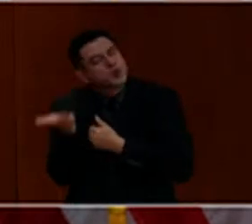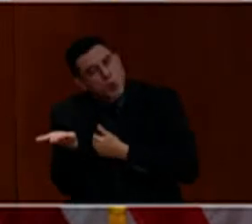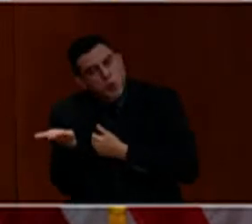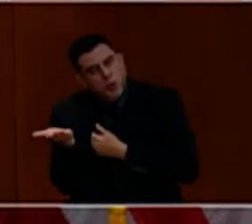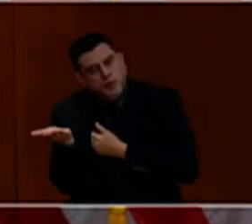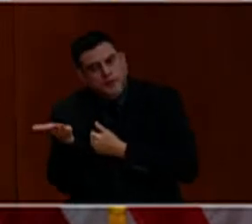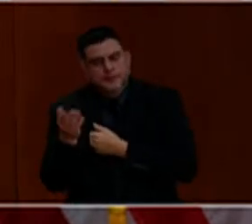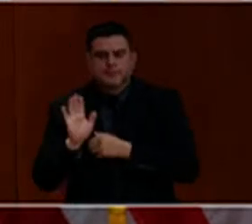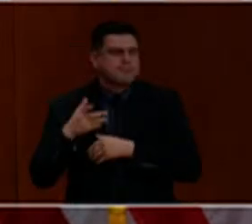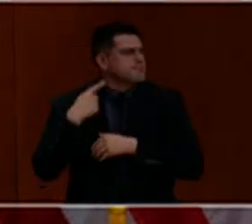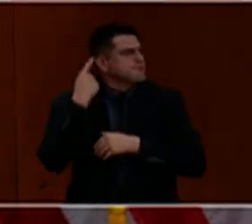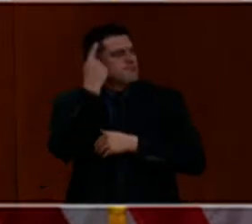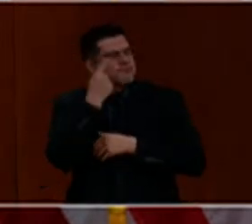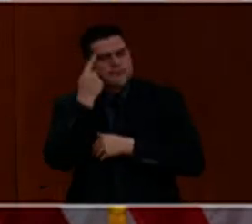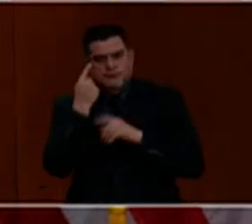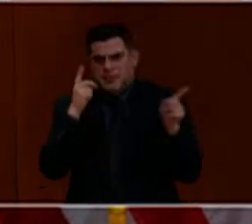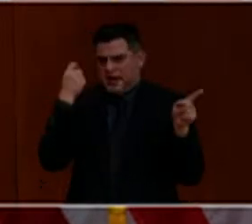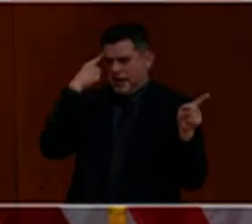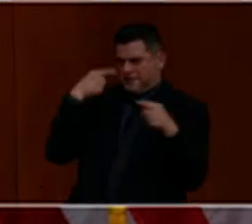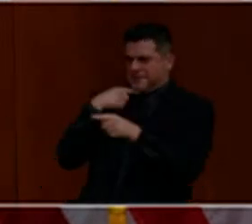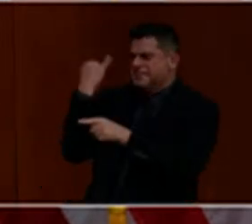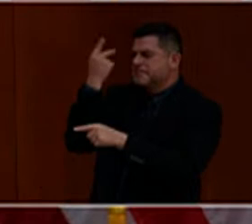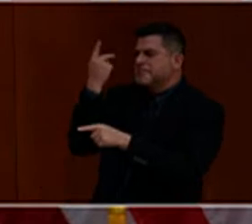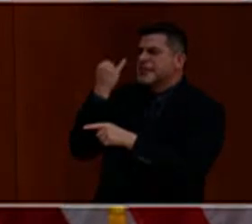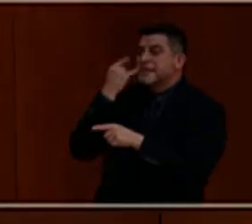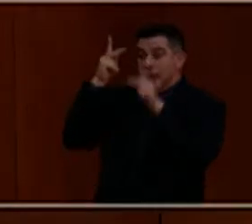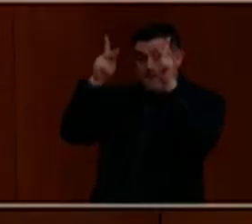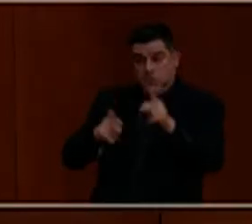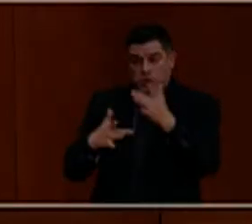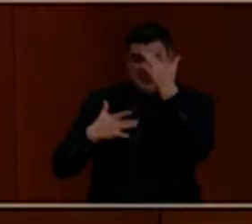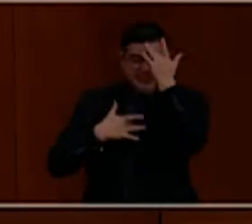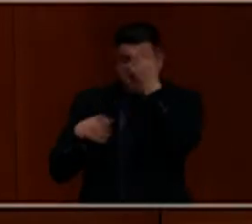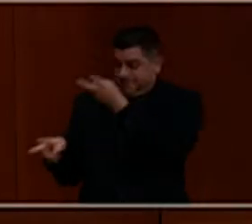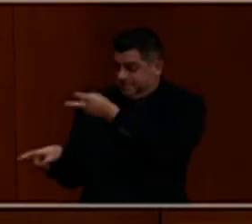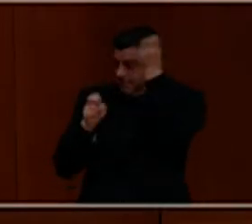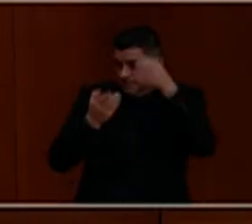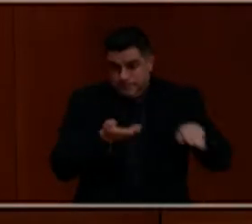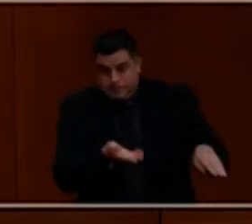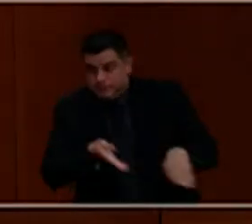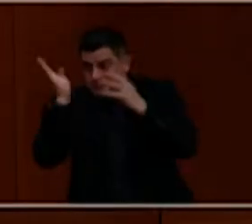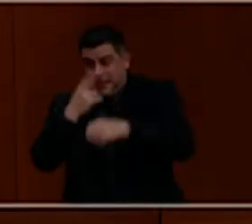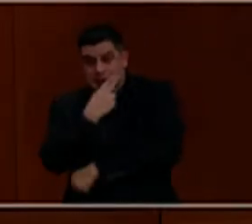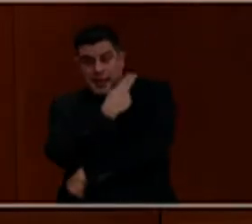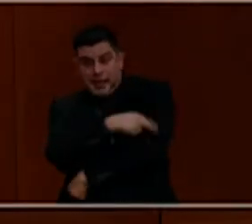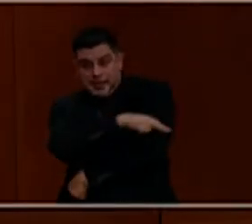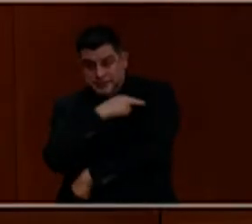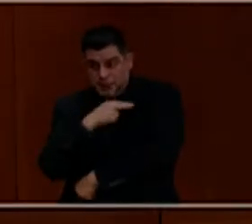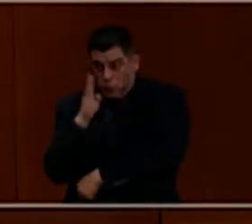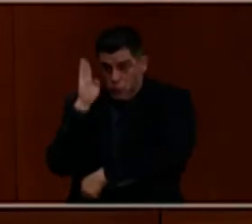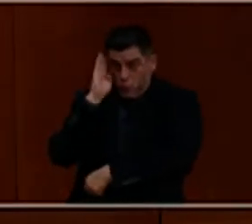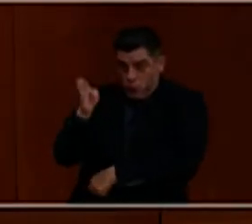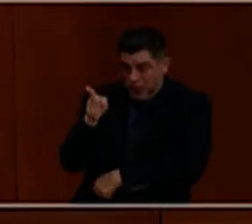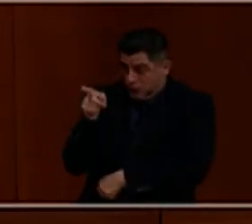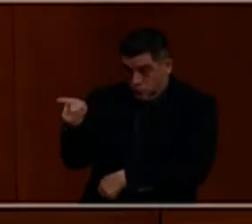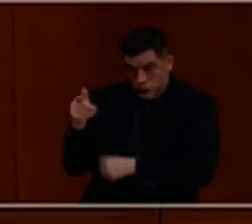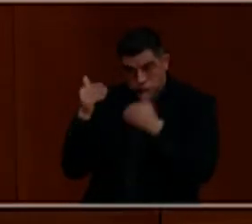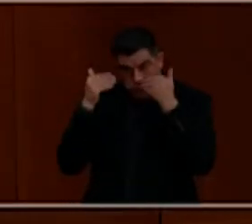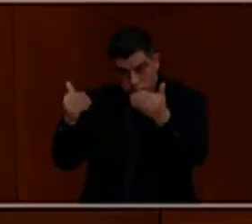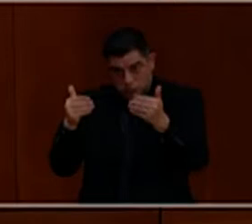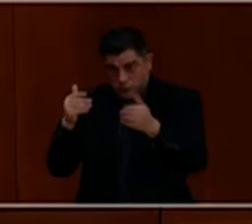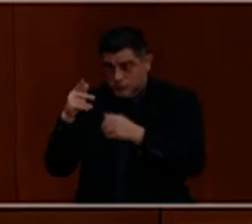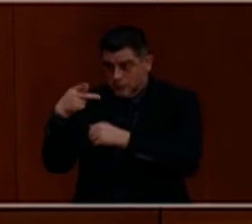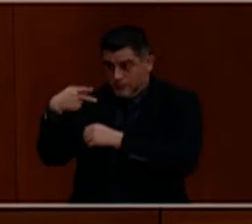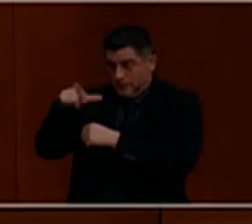they reached a more critical stage? Yeah, if we believe that they're trending the wrong direction, then we directly move into giving them the